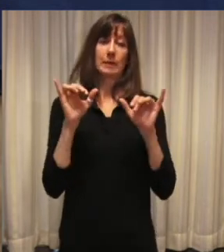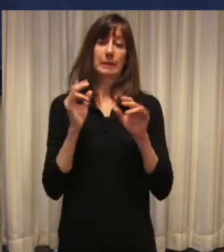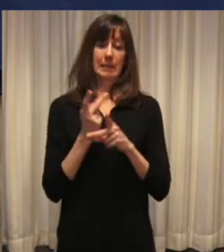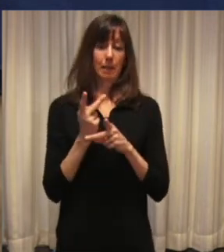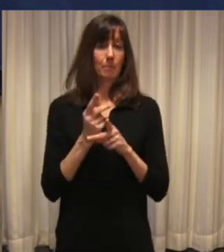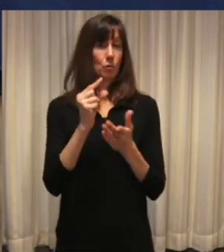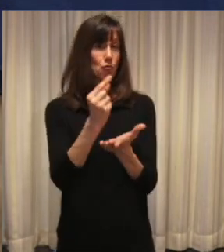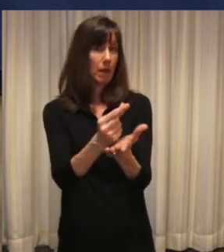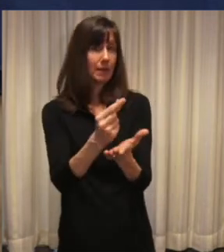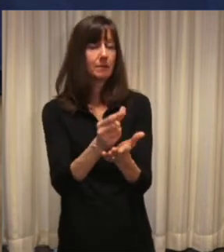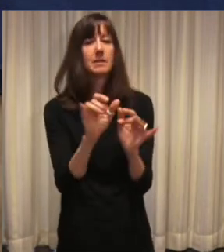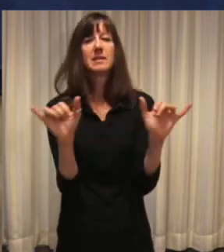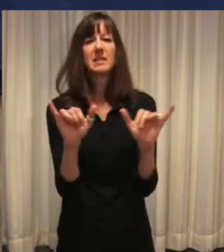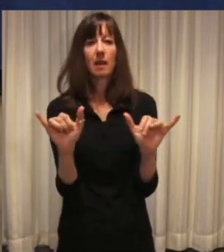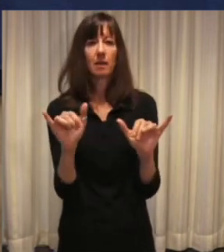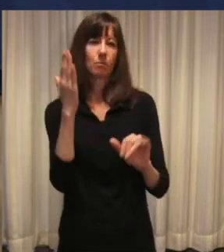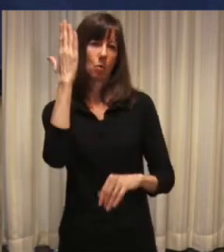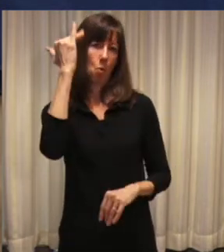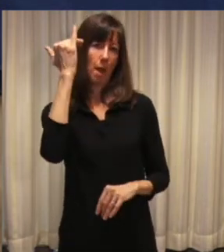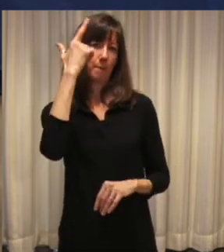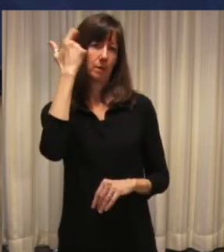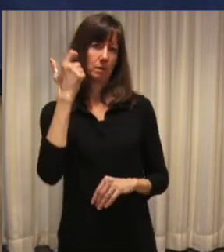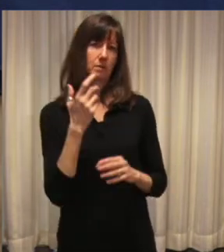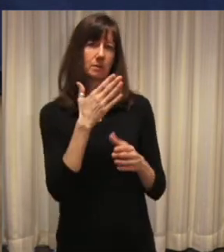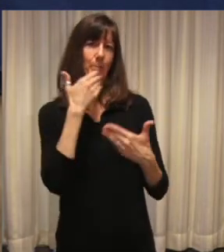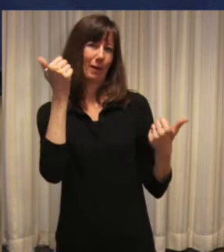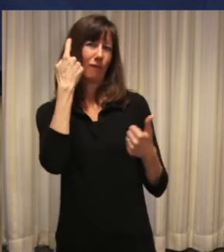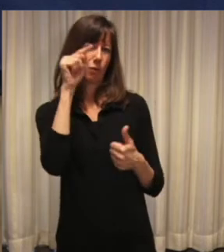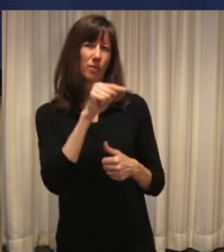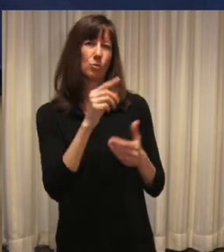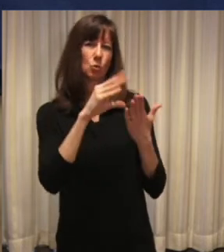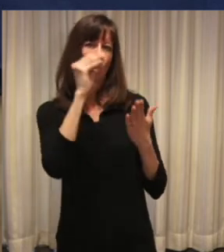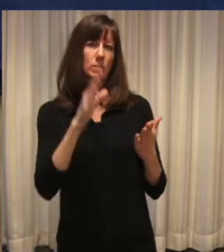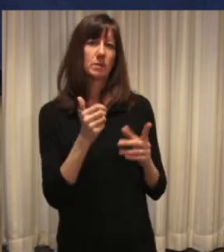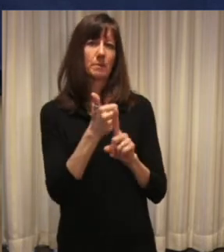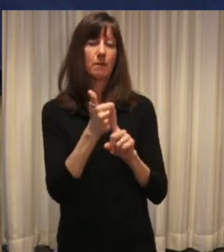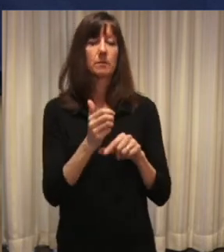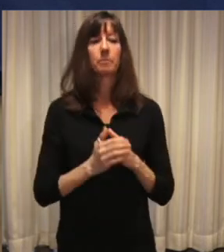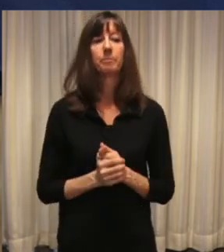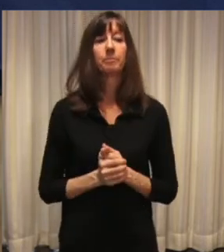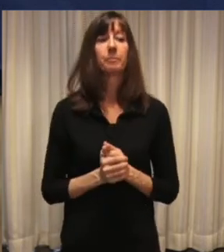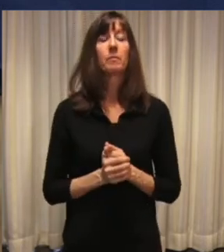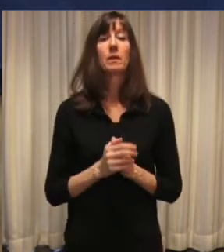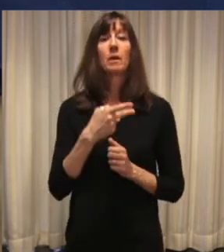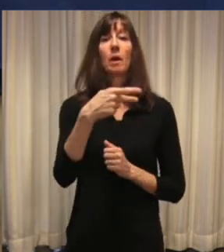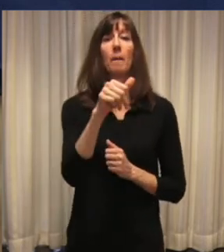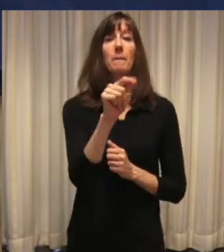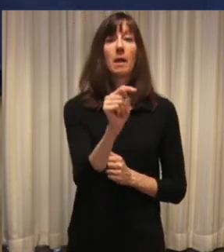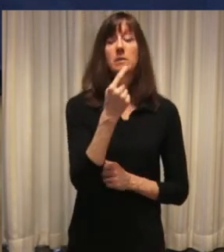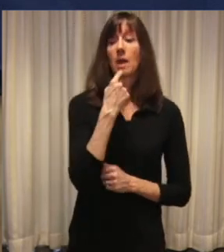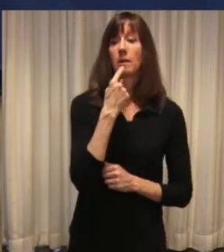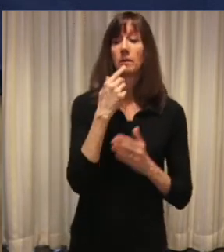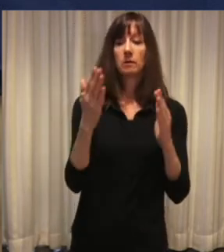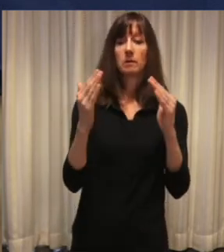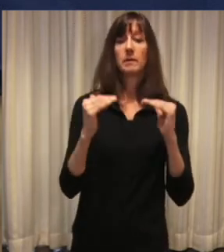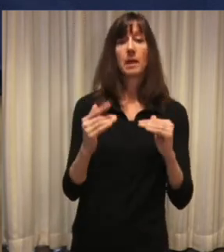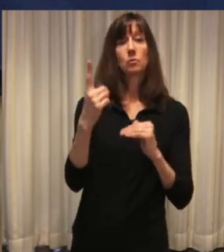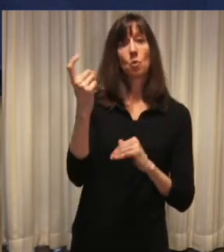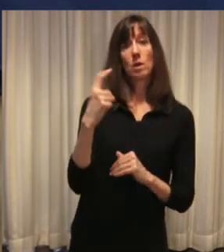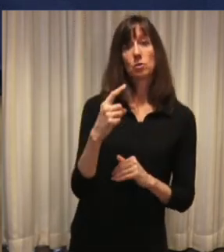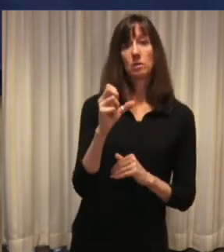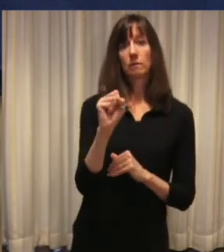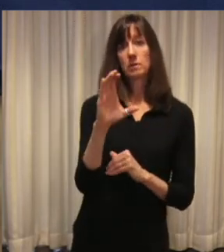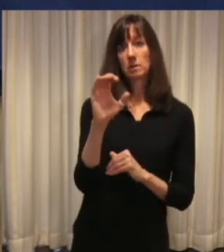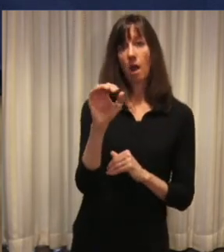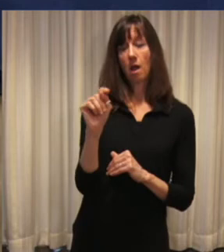Great. Thank you. And thanks, Dave. Let's see. Here's one from Scott. Is security a question for any of the sites you have